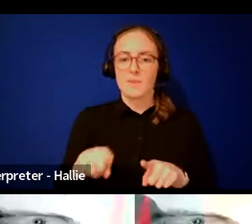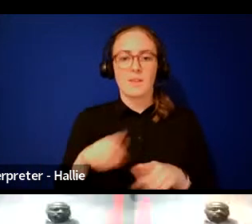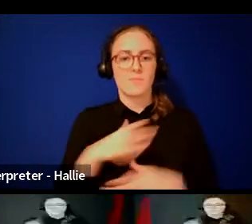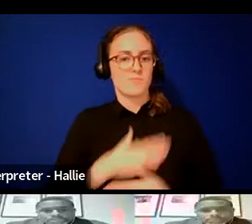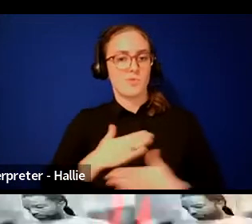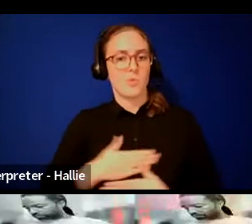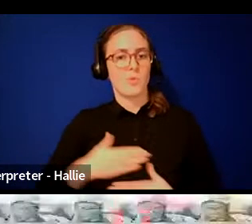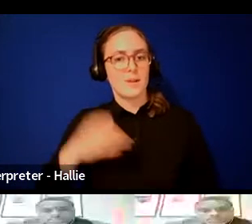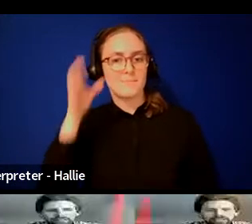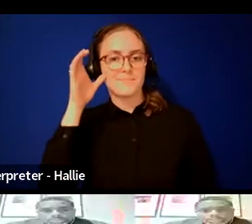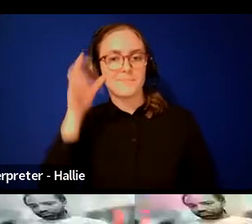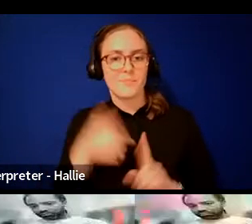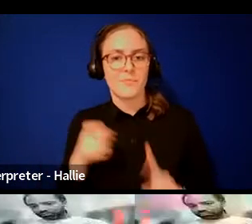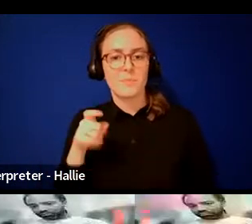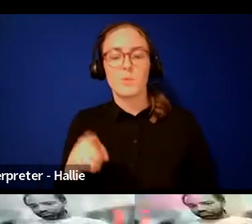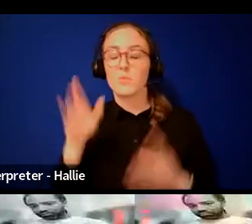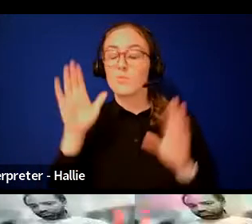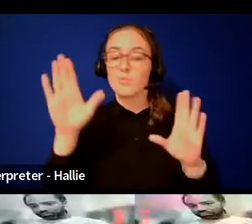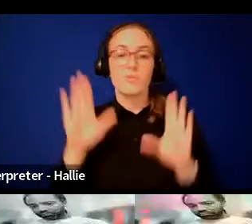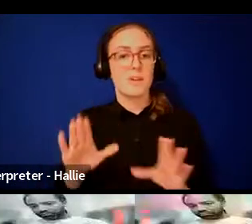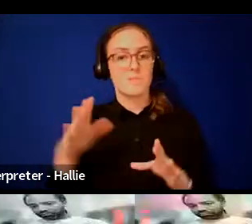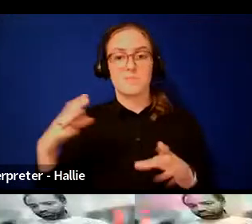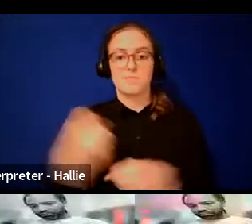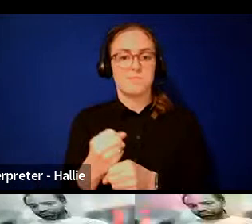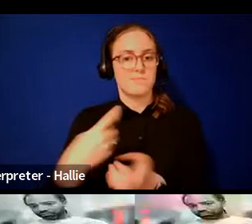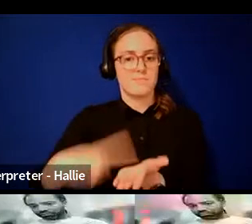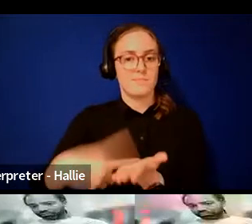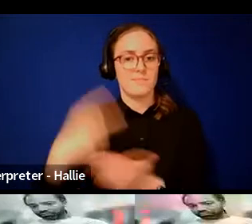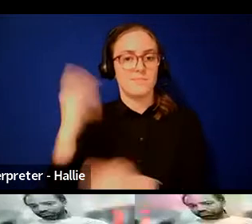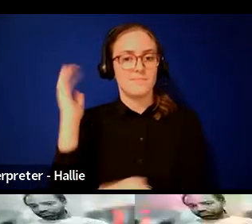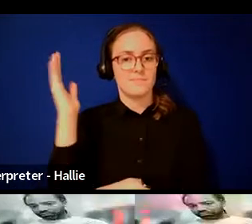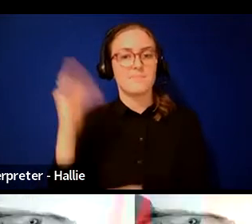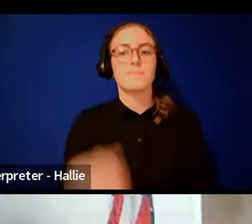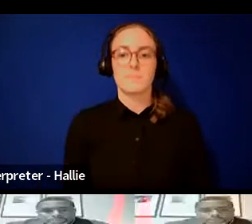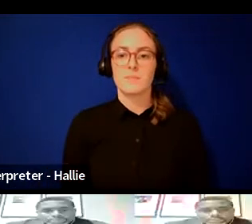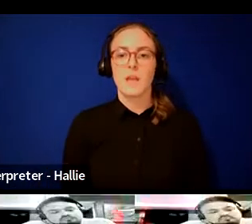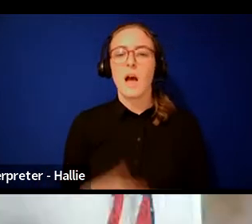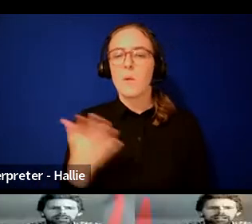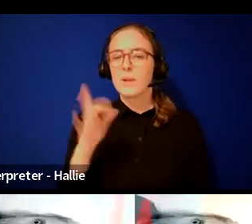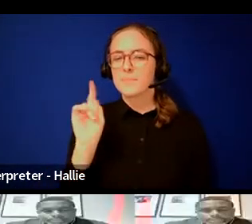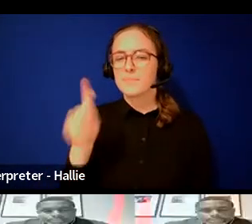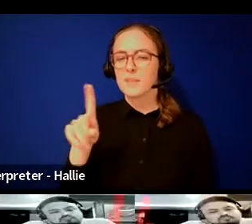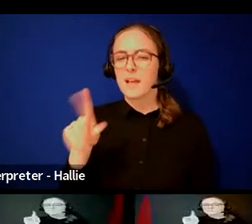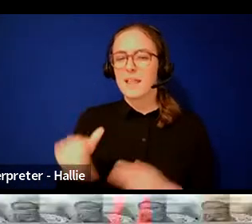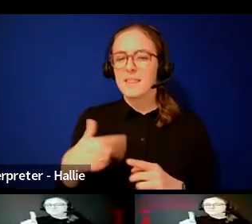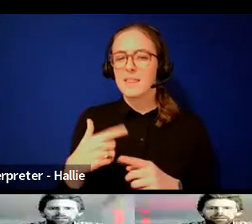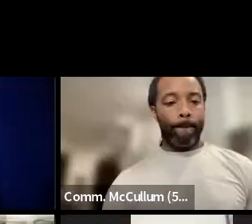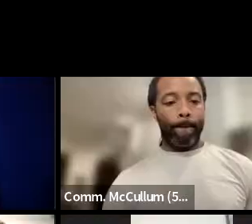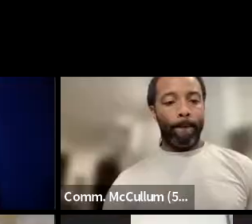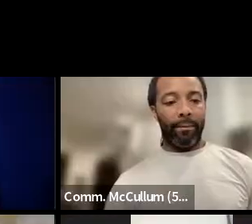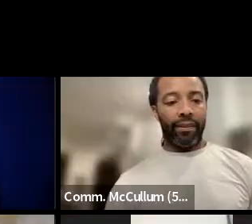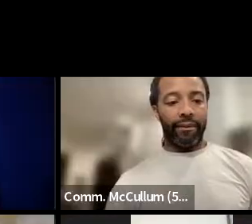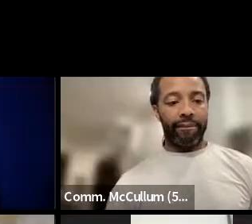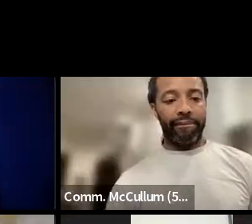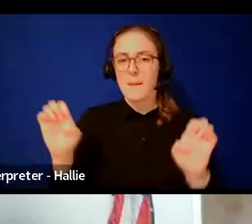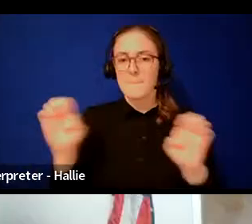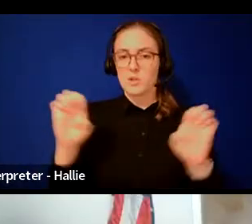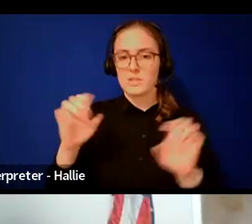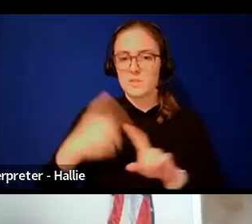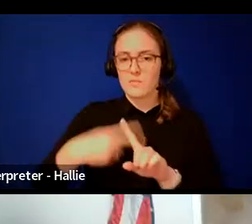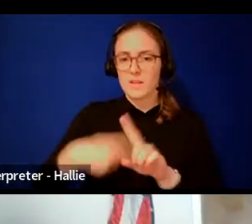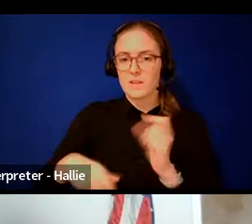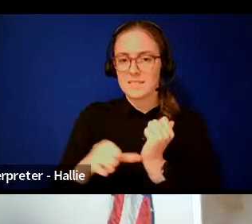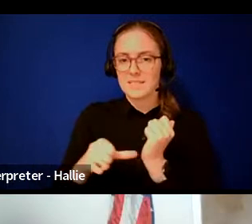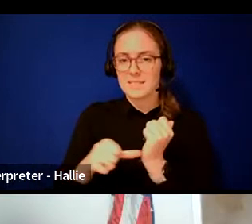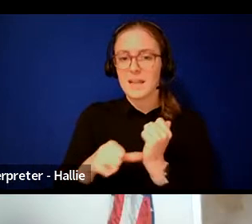a great detailed overview. I wanted to ask you about, I think you mentioned emergency rental assistance, and I think one of the